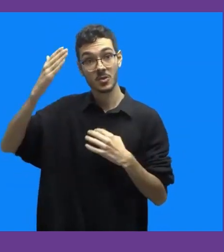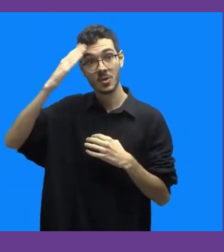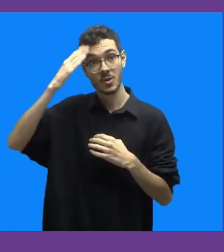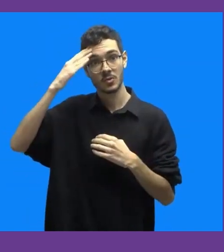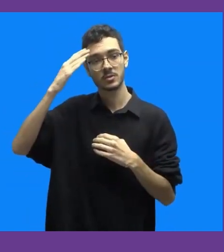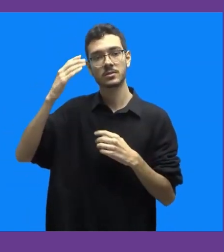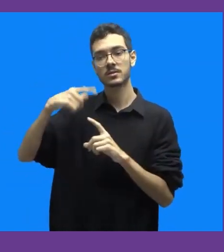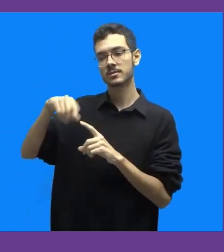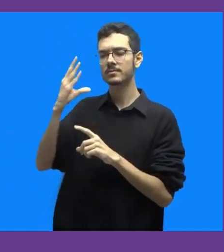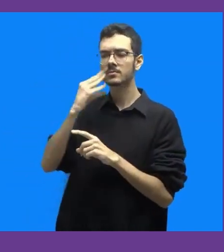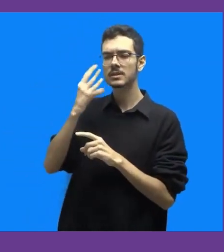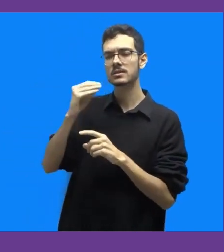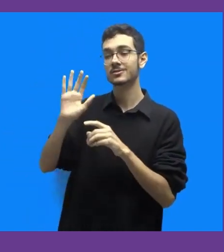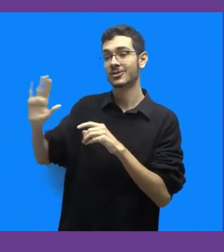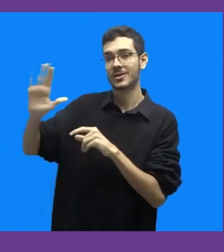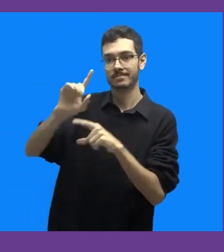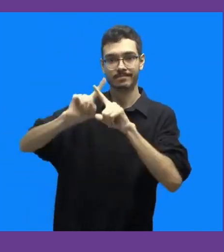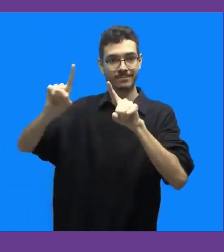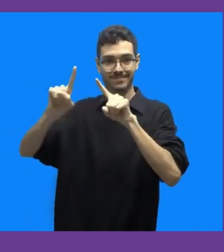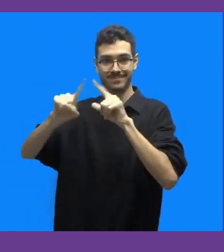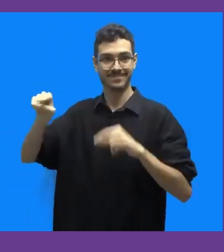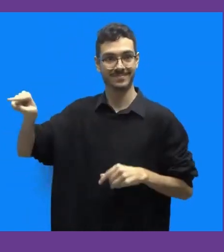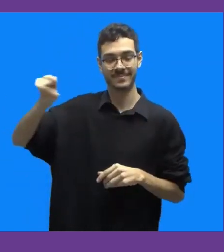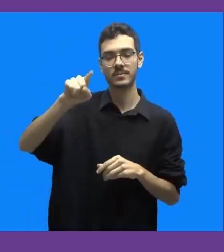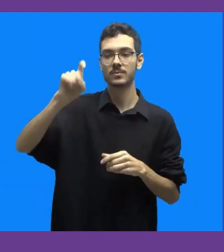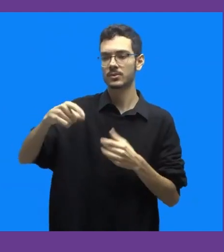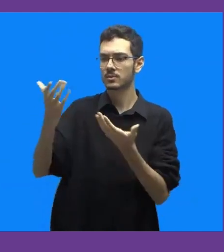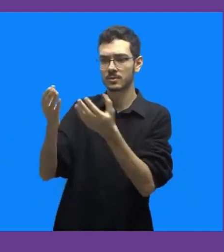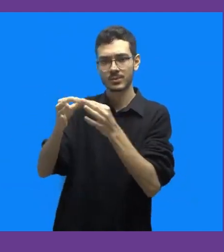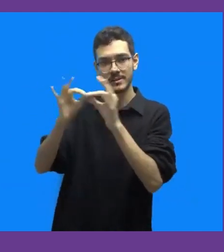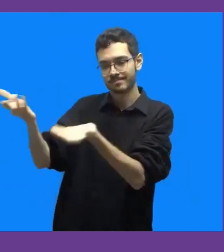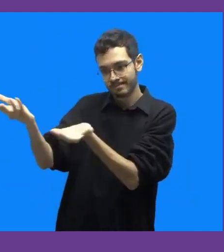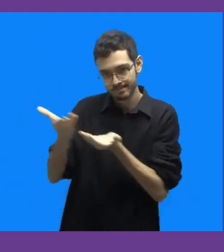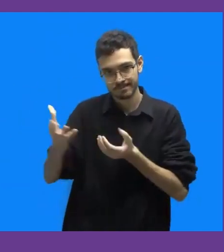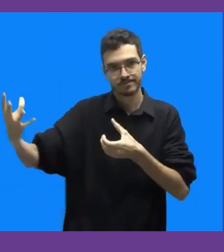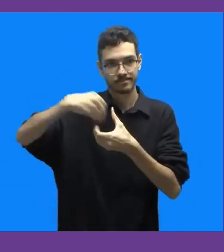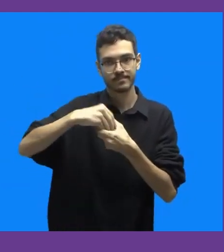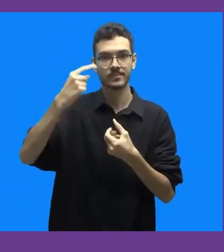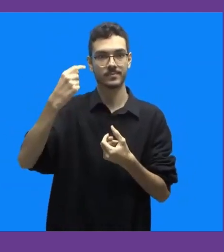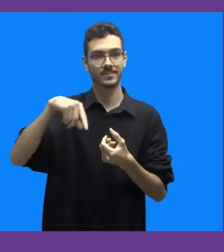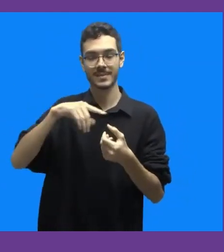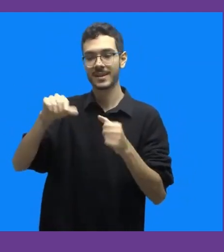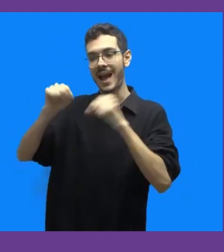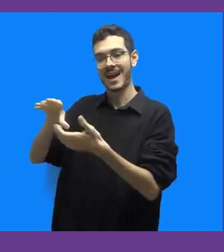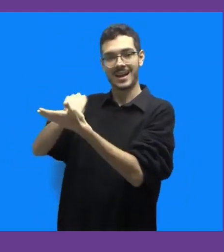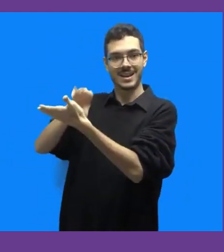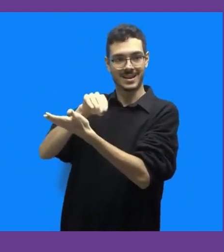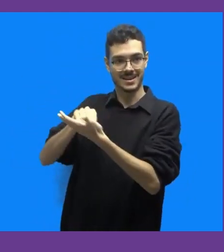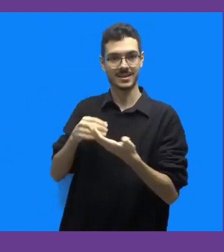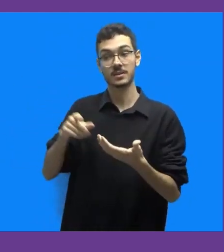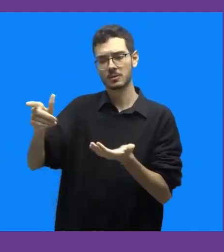anybody rings the university and mentions the word disability, it doesn't matter what it is, it will come to my office, and then we need to then, find who answered